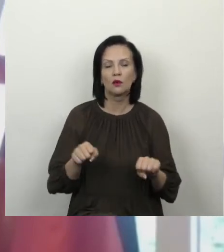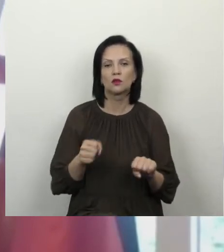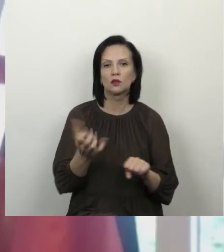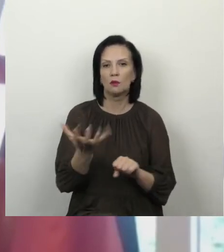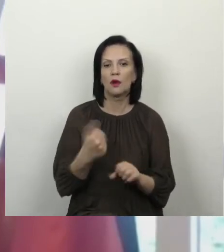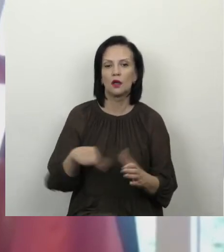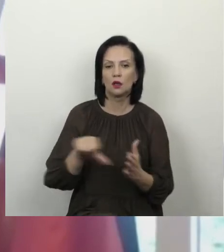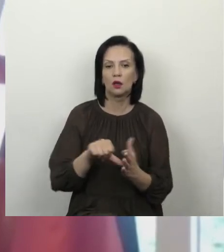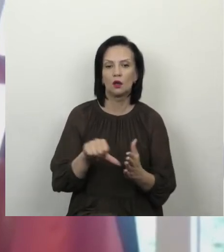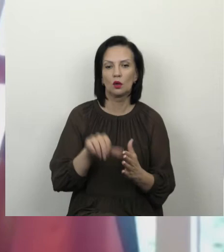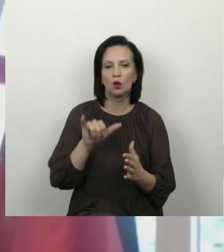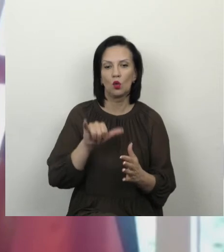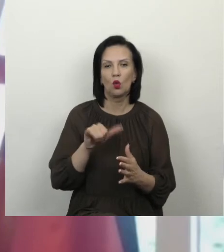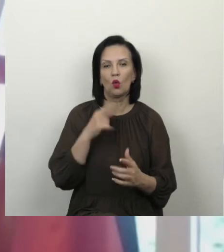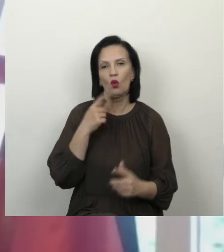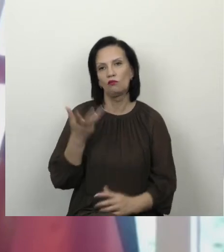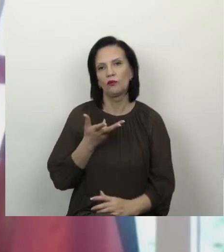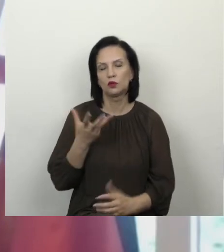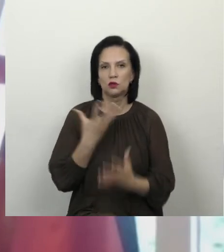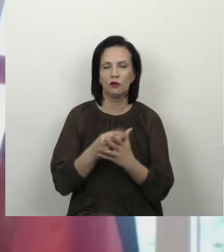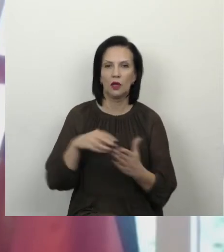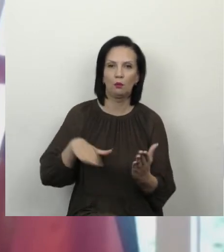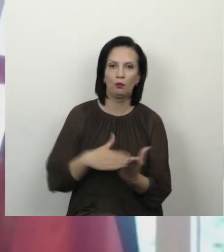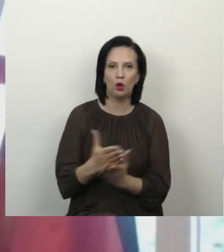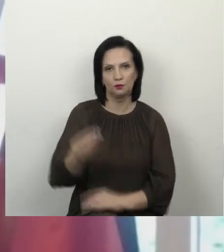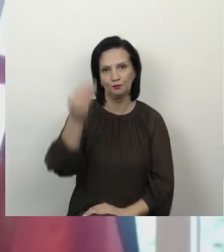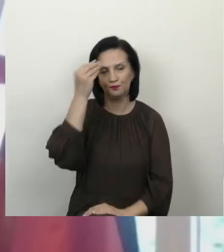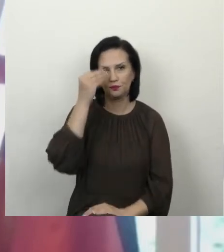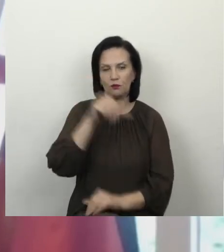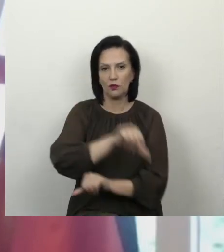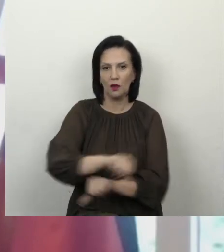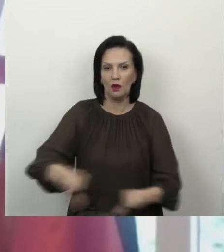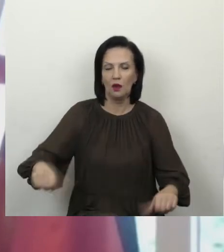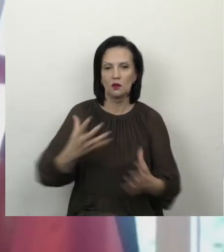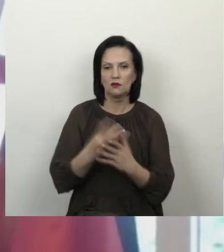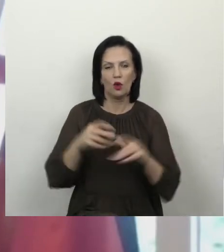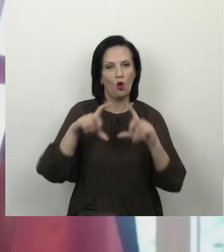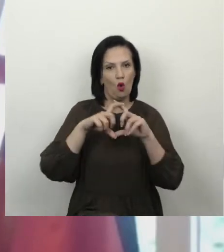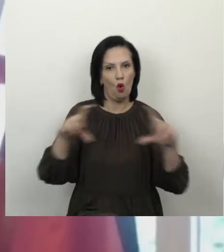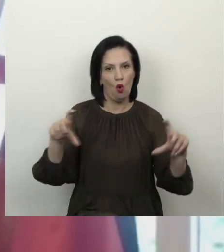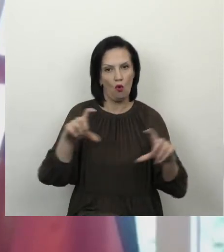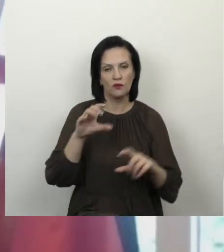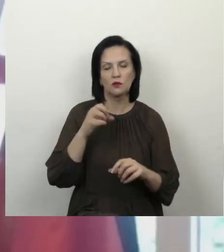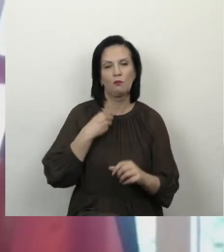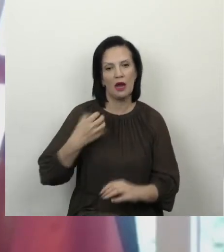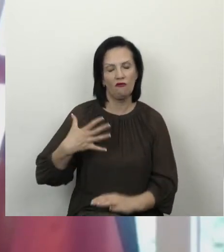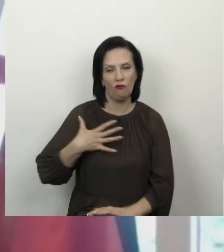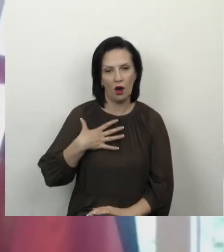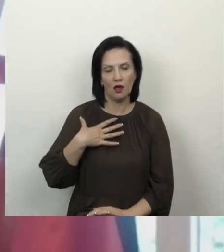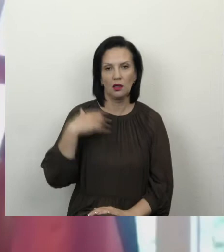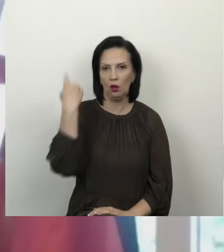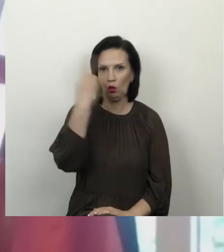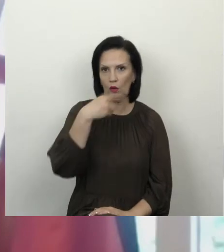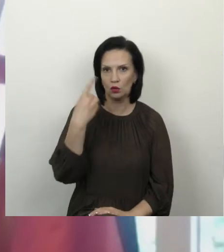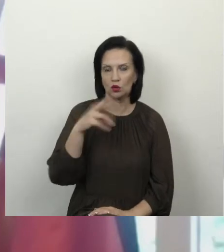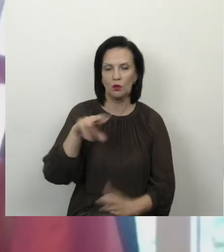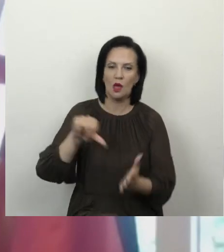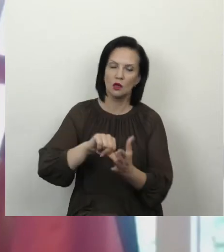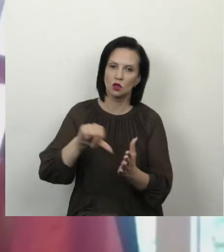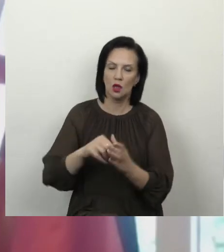opinion outside his office as a private person and a party member. On the other hand, he must